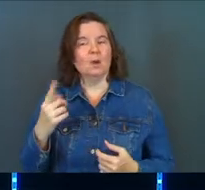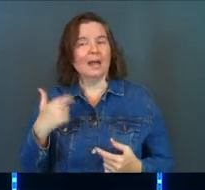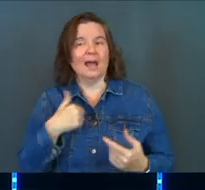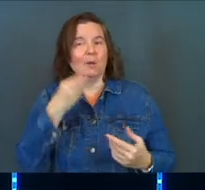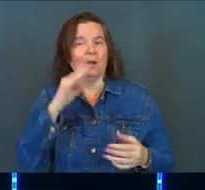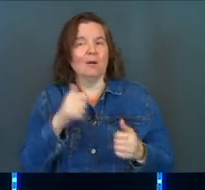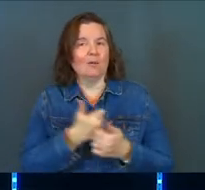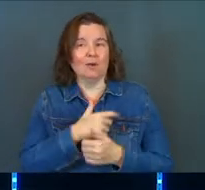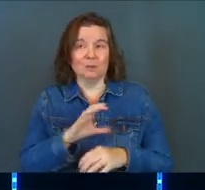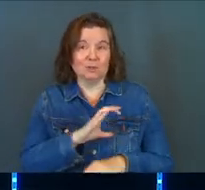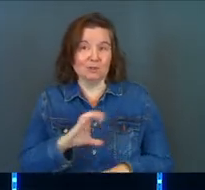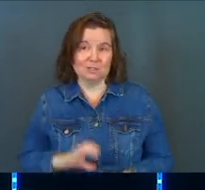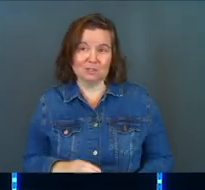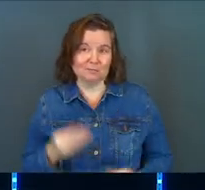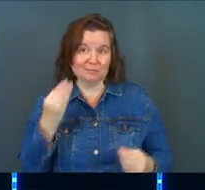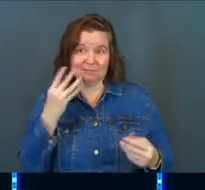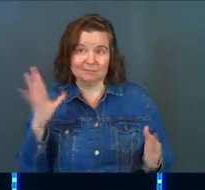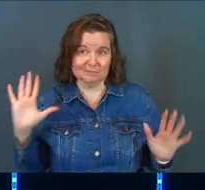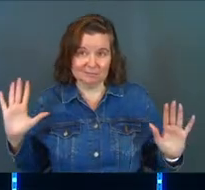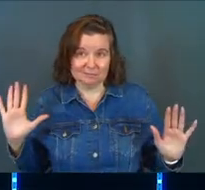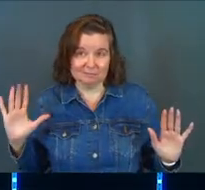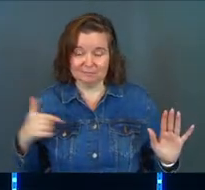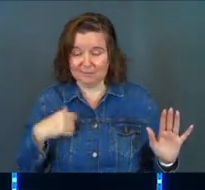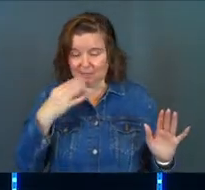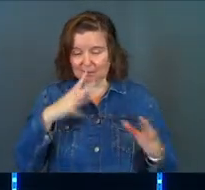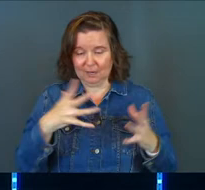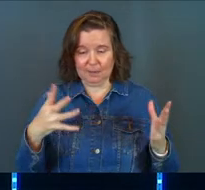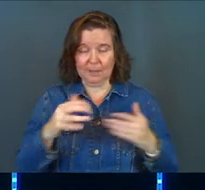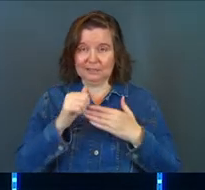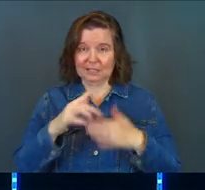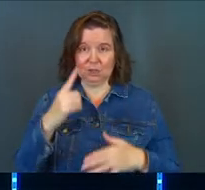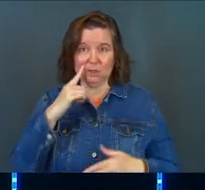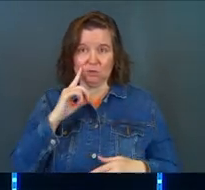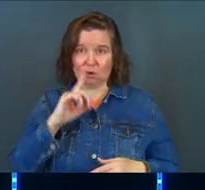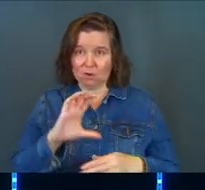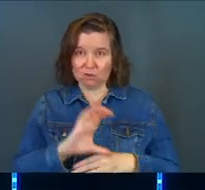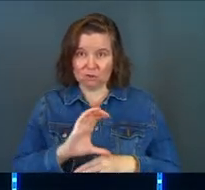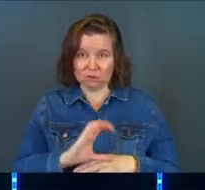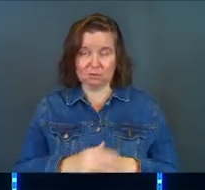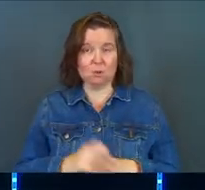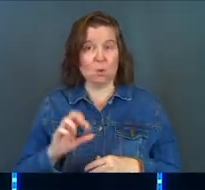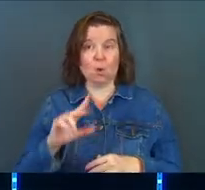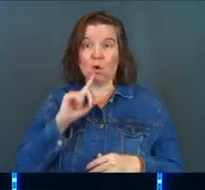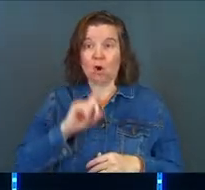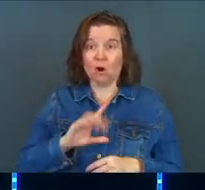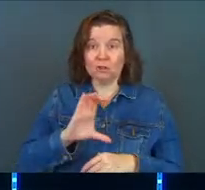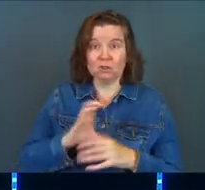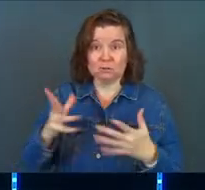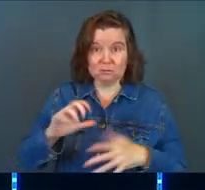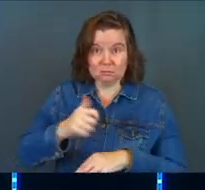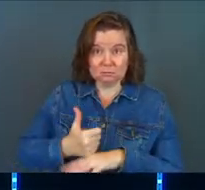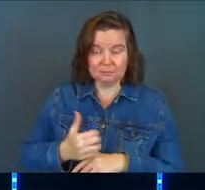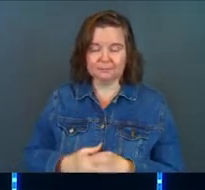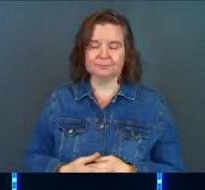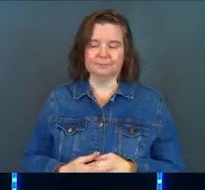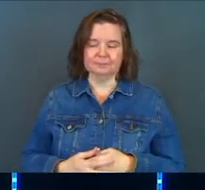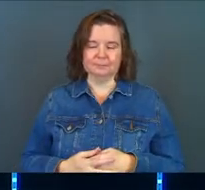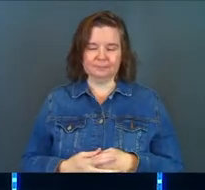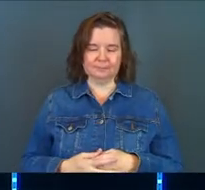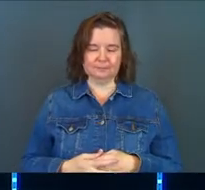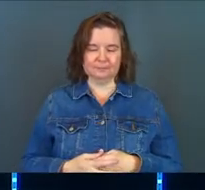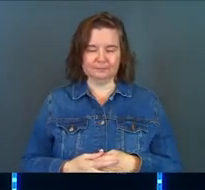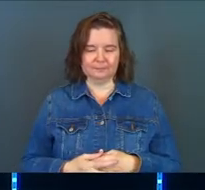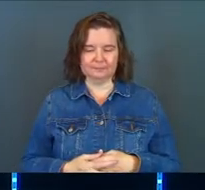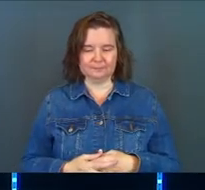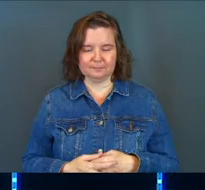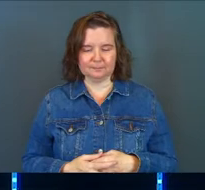Because I don't care how long you've been a Christian. I don't care how much of a leader you think you are in the church or are in the church.